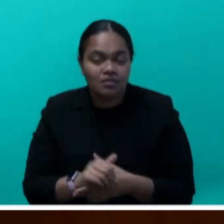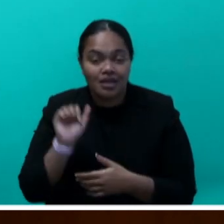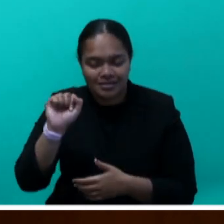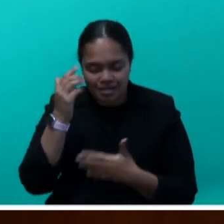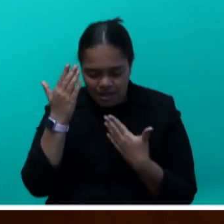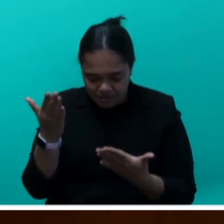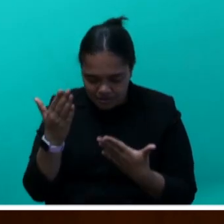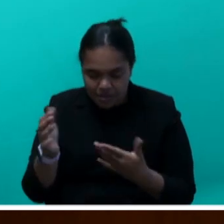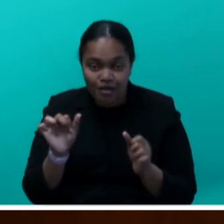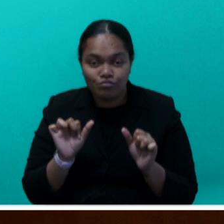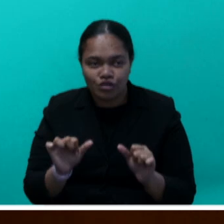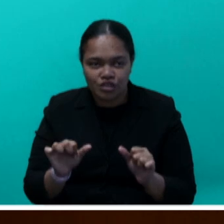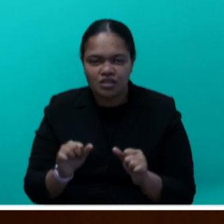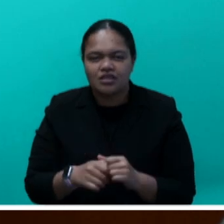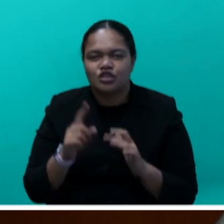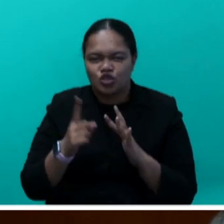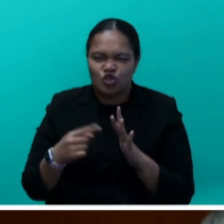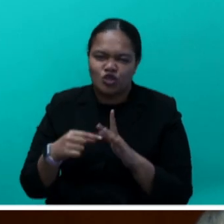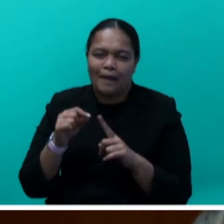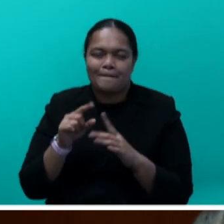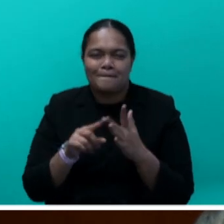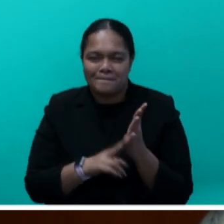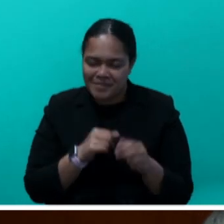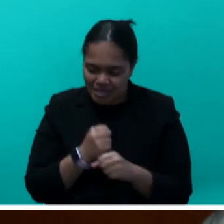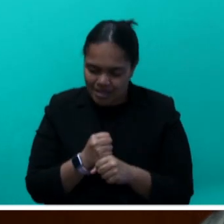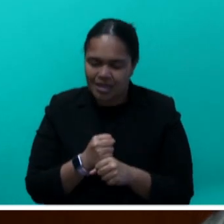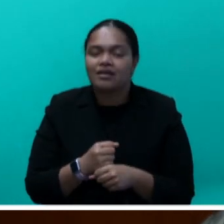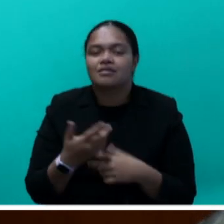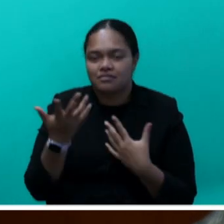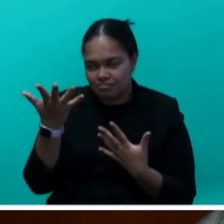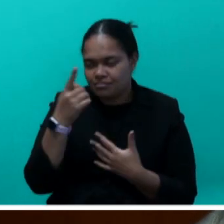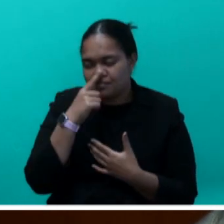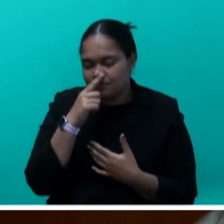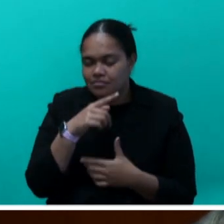Excellency President Xi Jinping of the People's Republic of China.